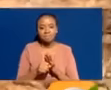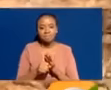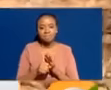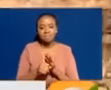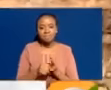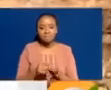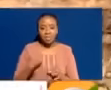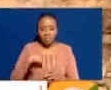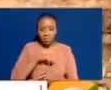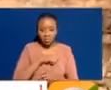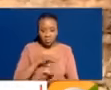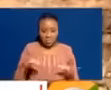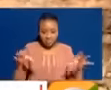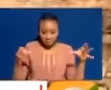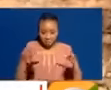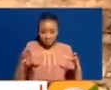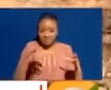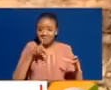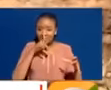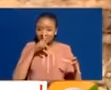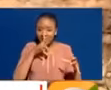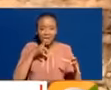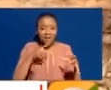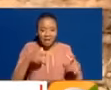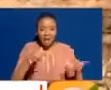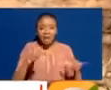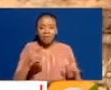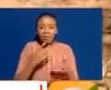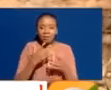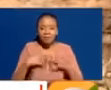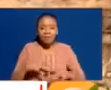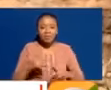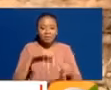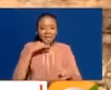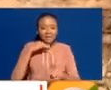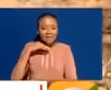will not stand as a community and allow anyone to die